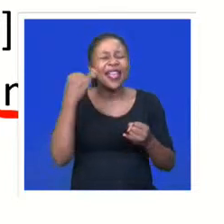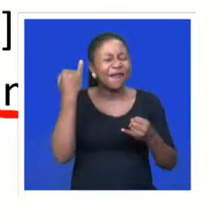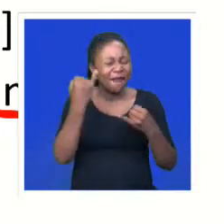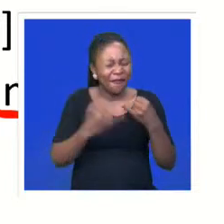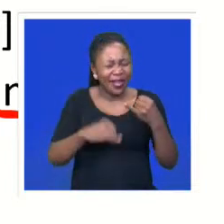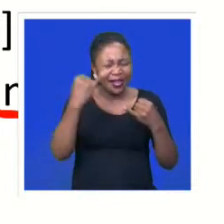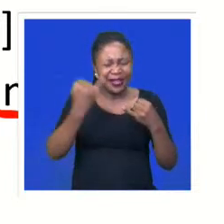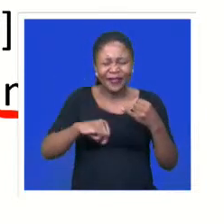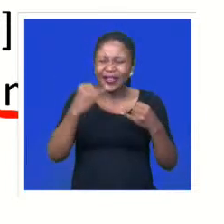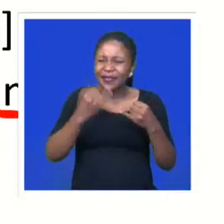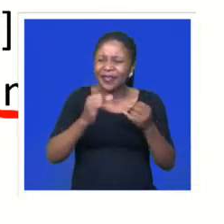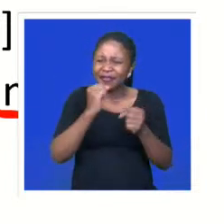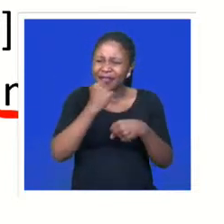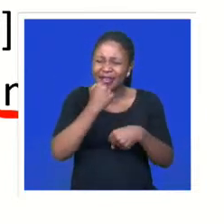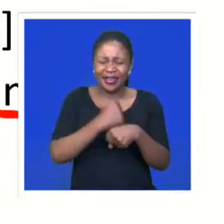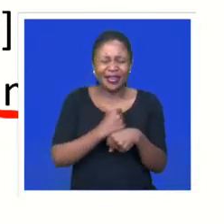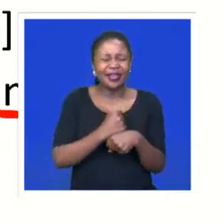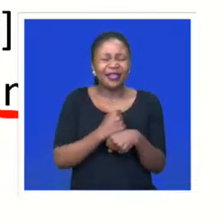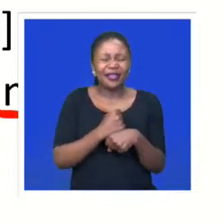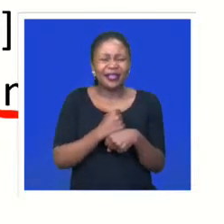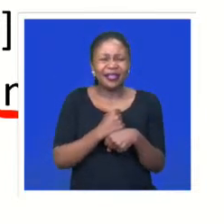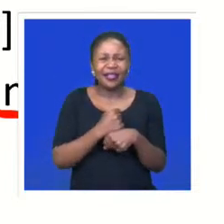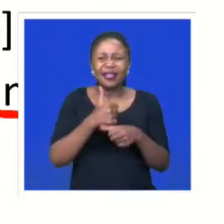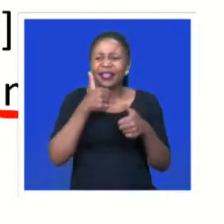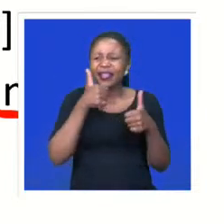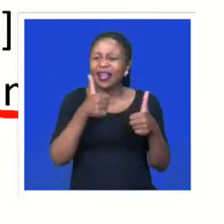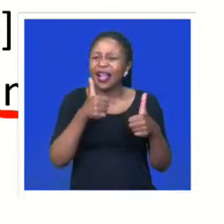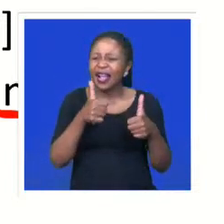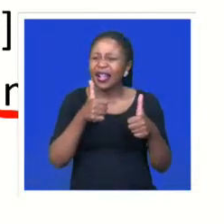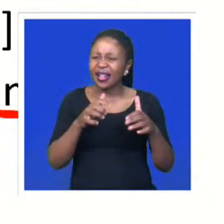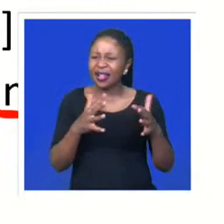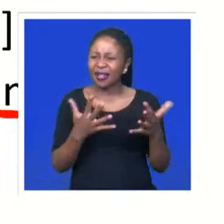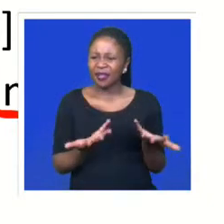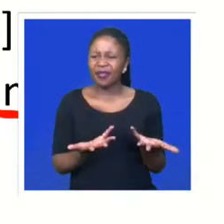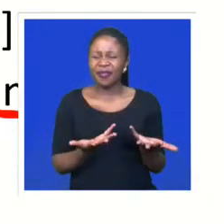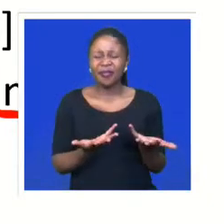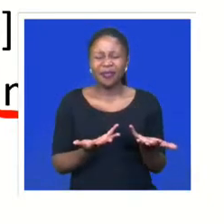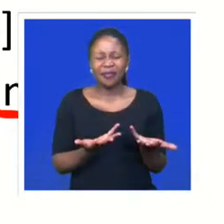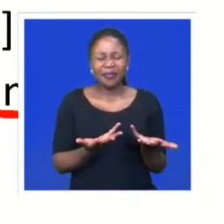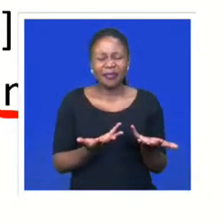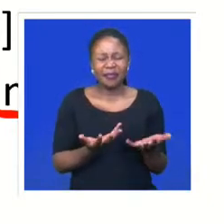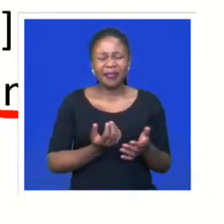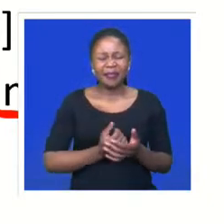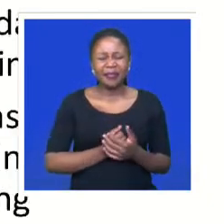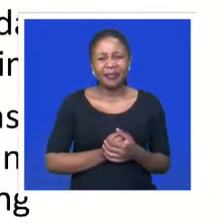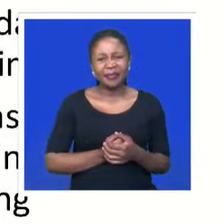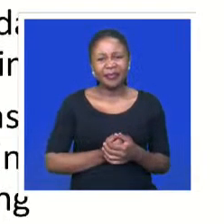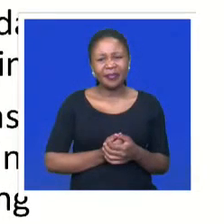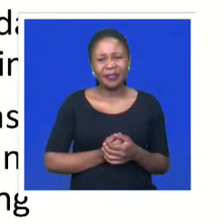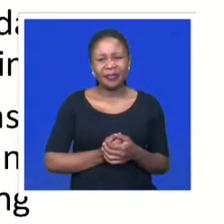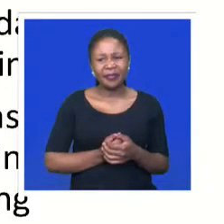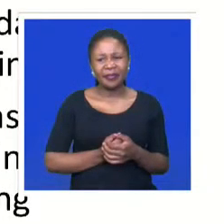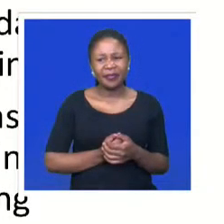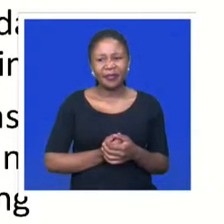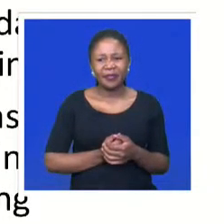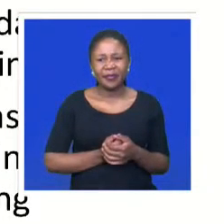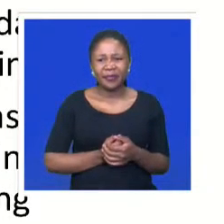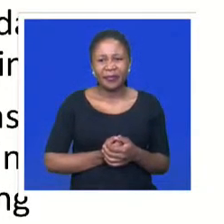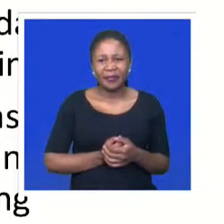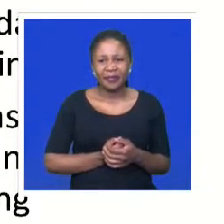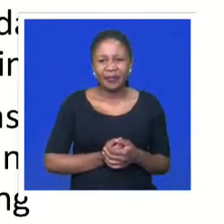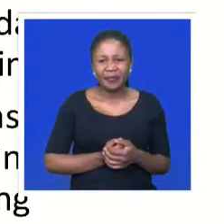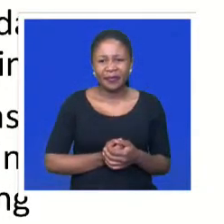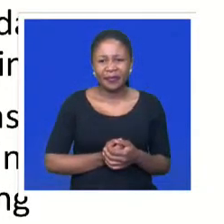Do you think God was justified to create man on the last day of creation? Okay, dear